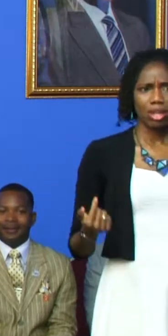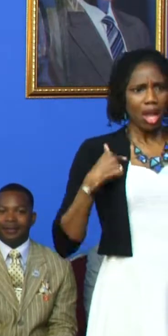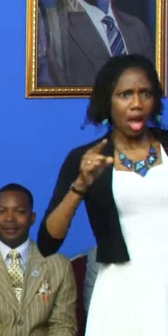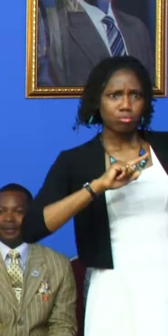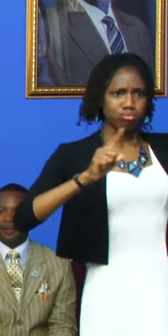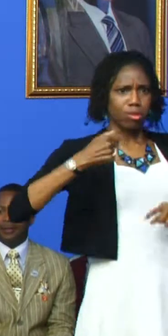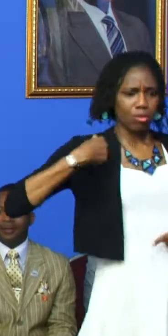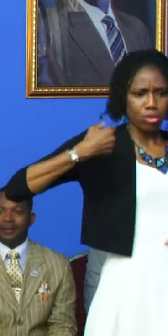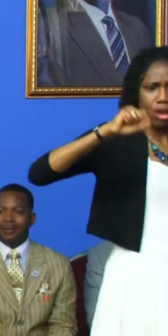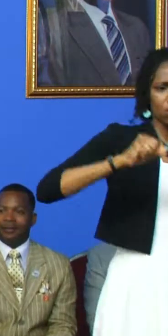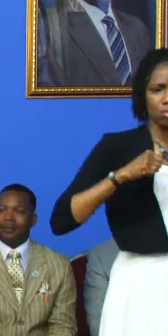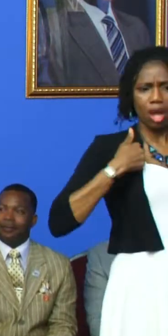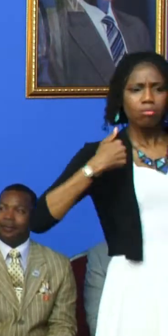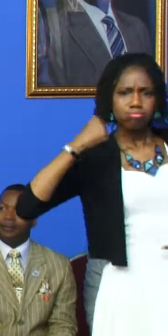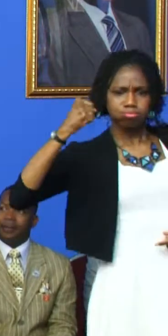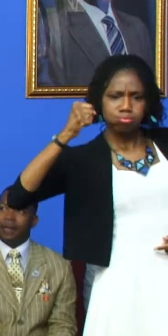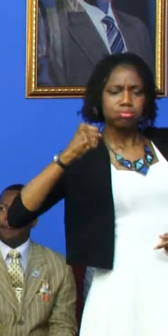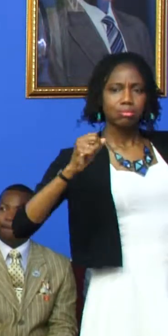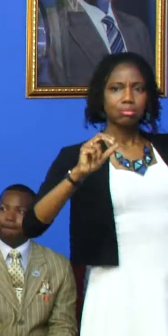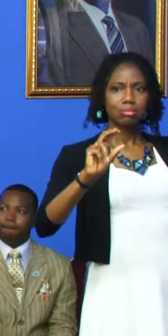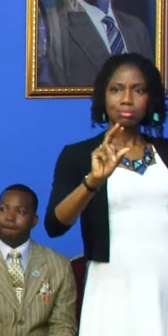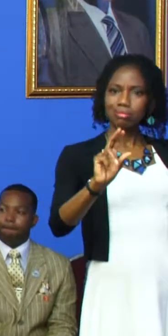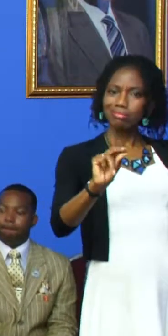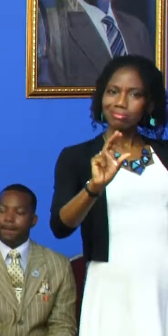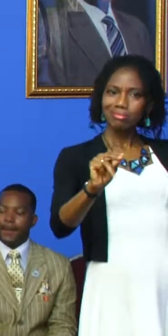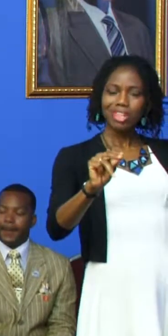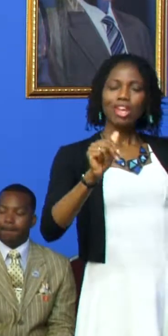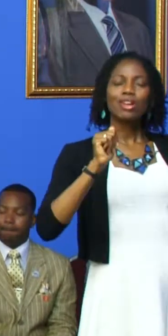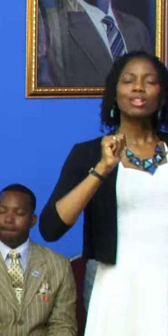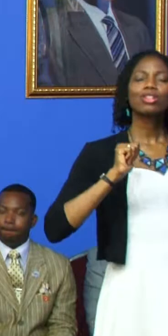I'm not being silent. The drama was